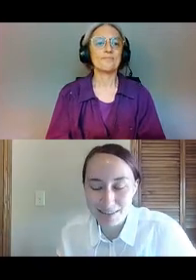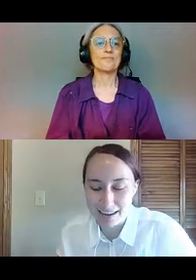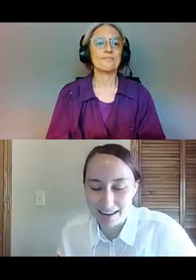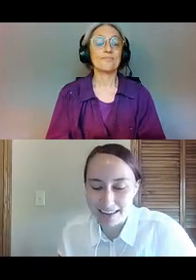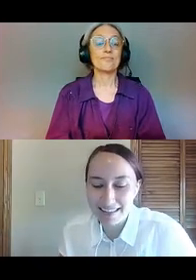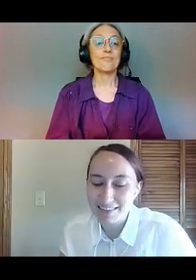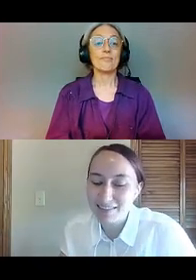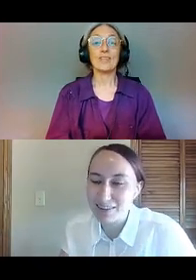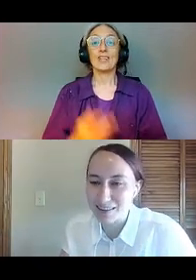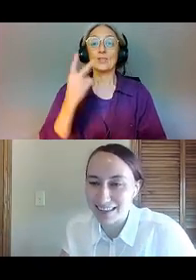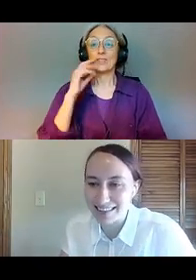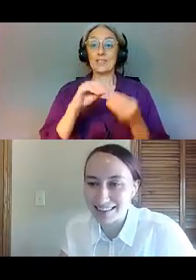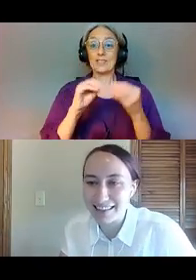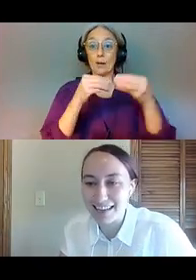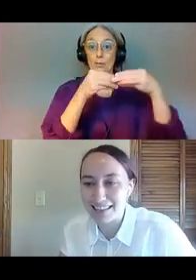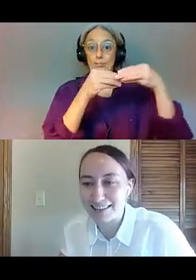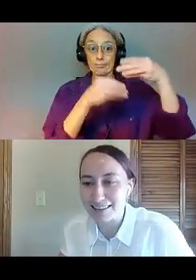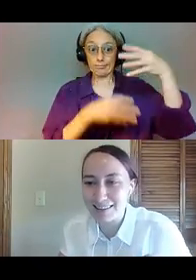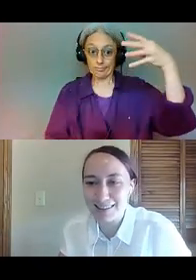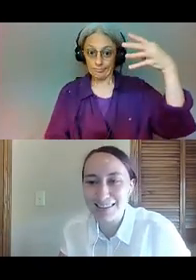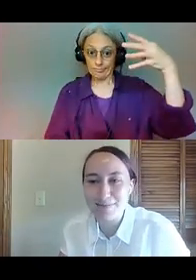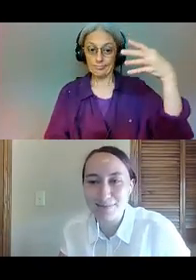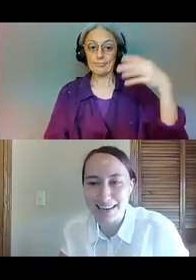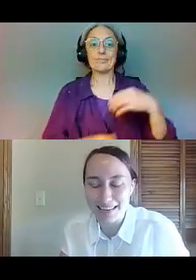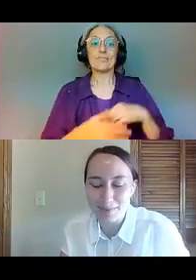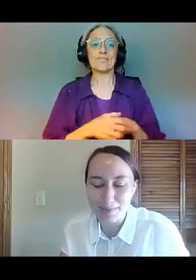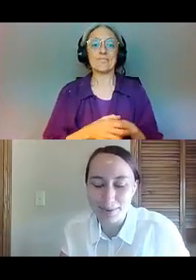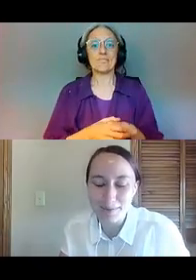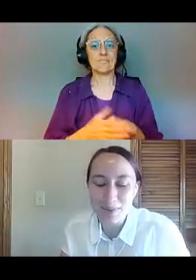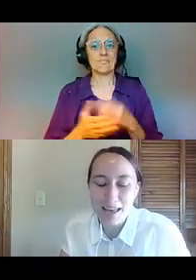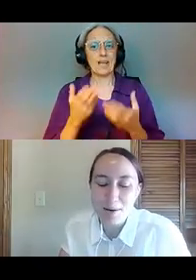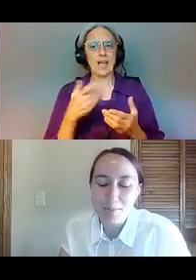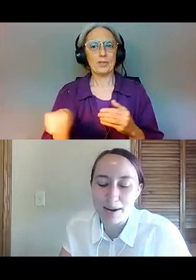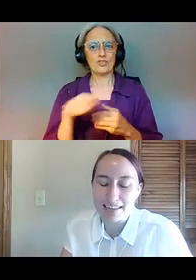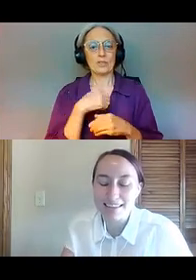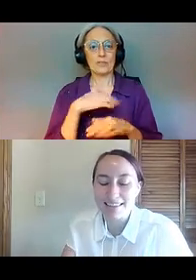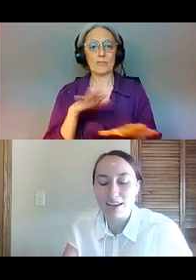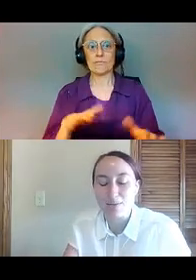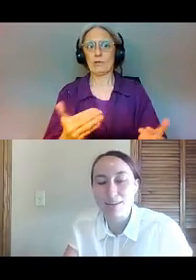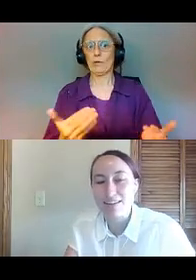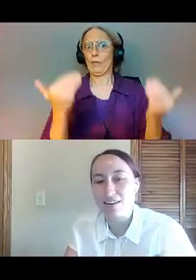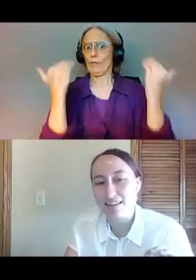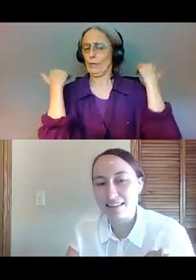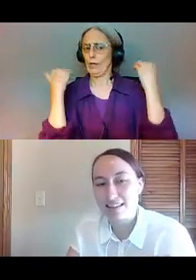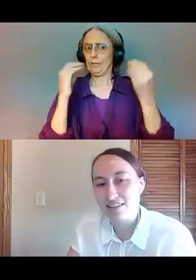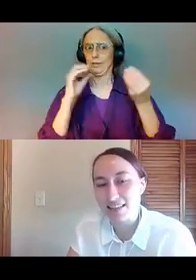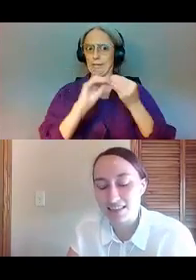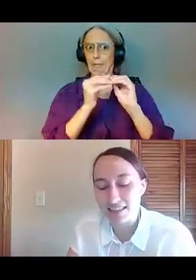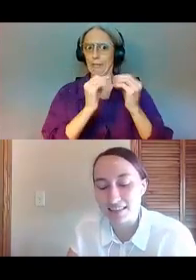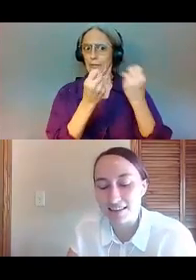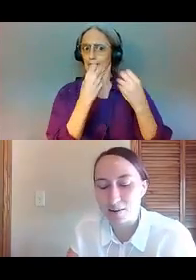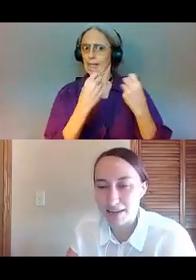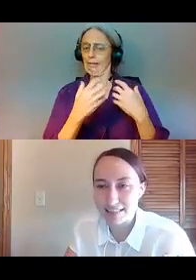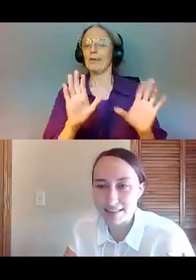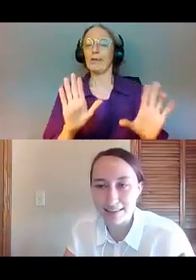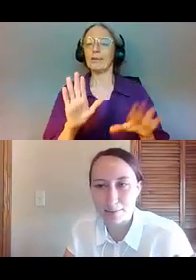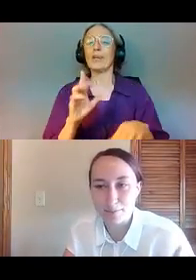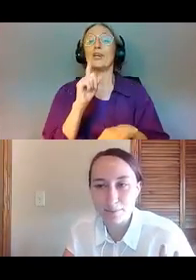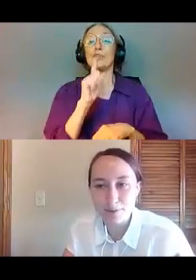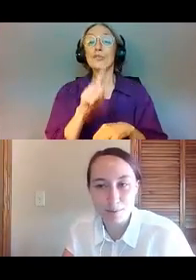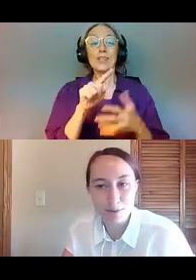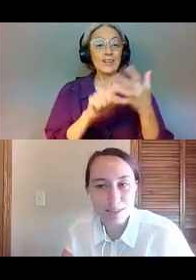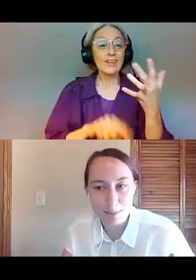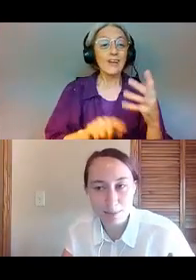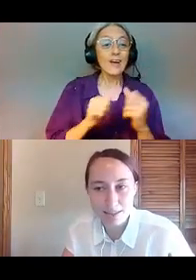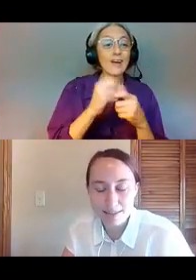all these numbers on it, you know that it can look a little intimidating maybe, but really all these calculations are based on